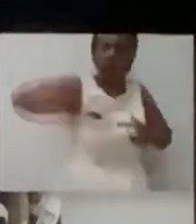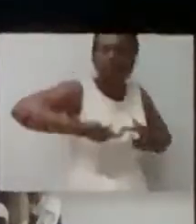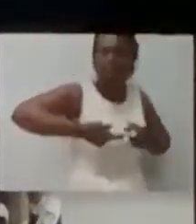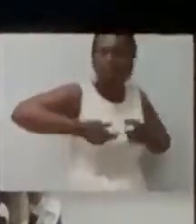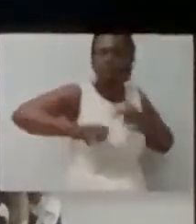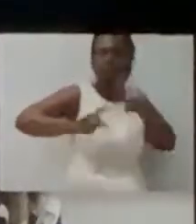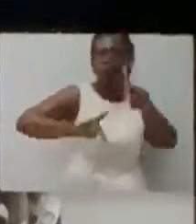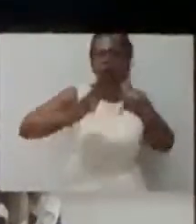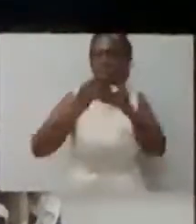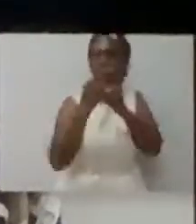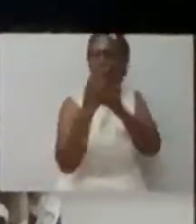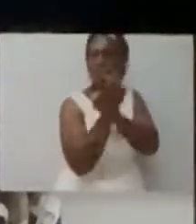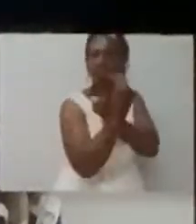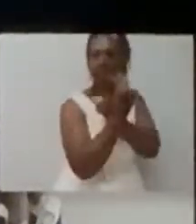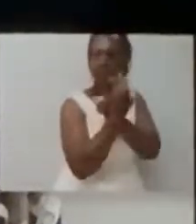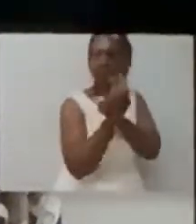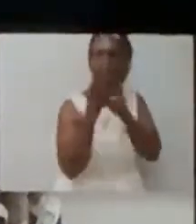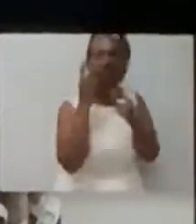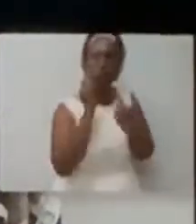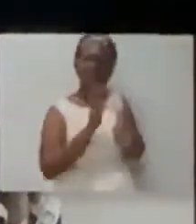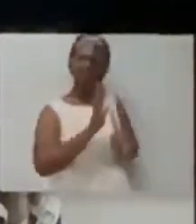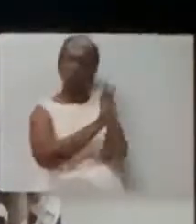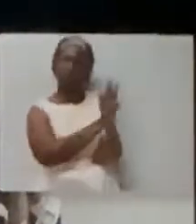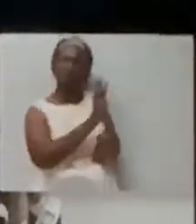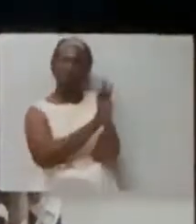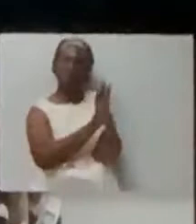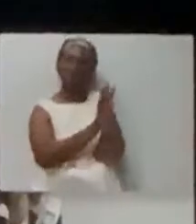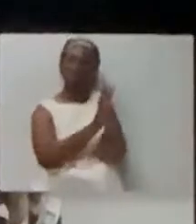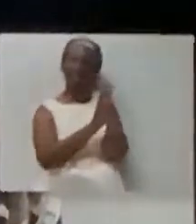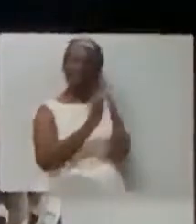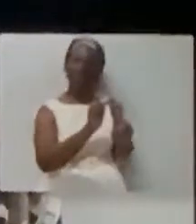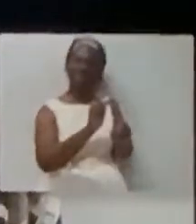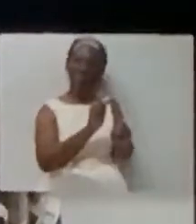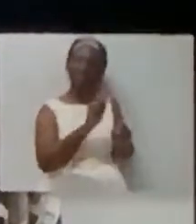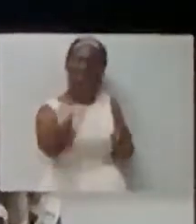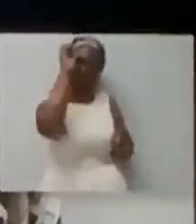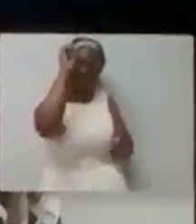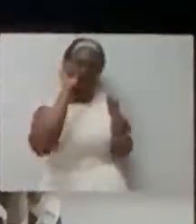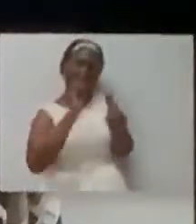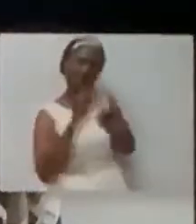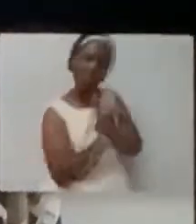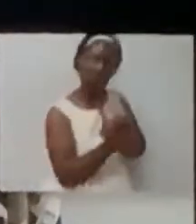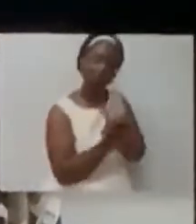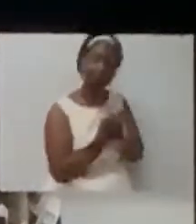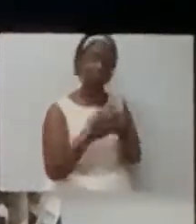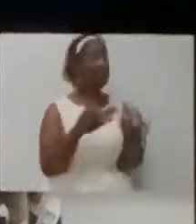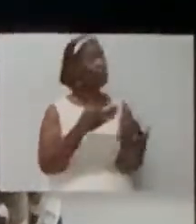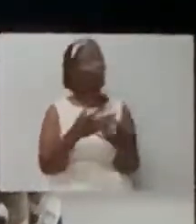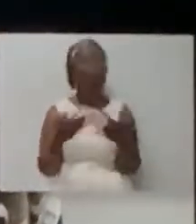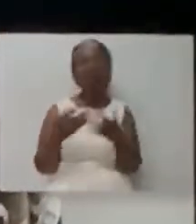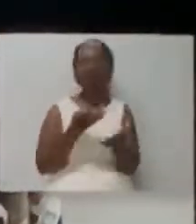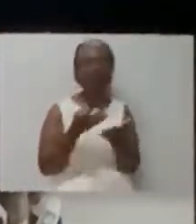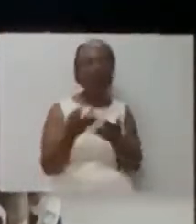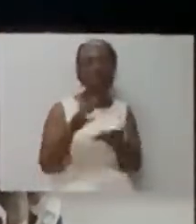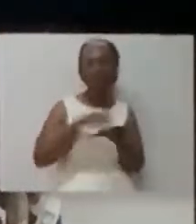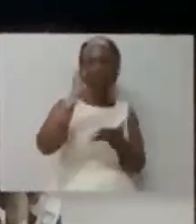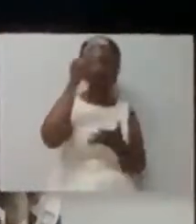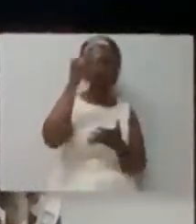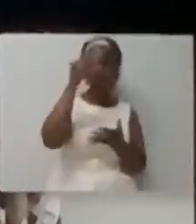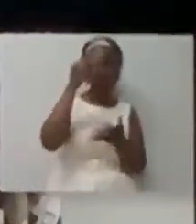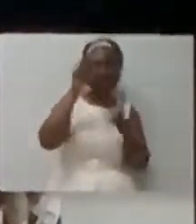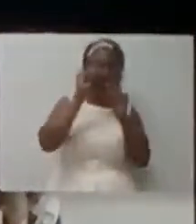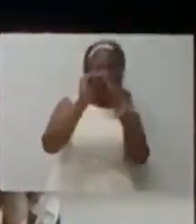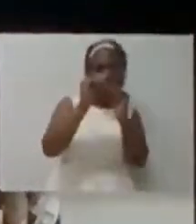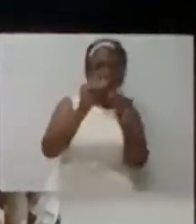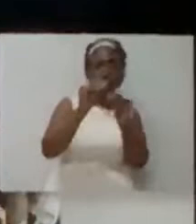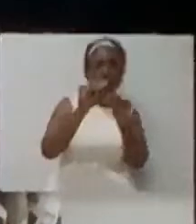to understand where they're coming from. No matter what, failure teaches you. Your journey will require it.